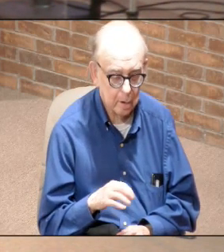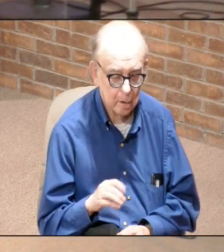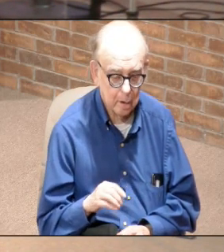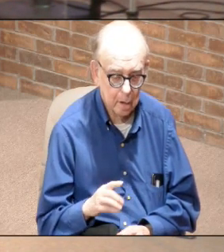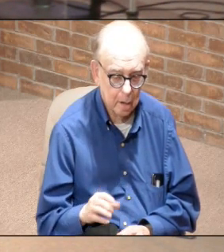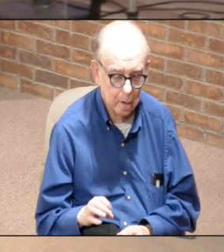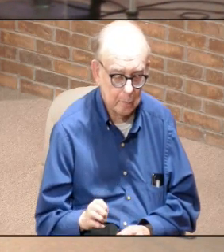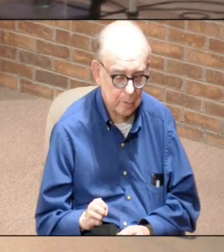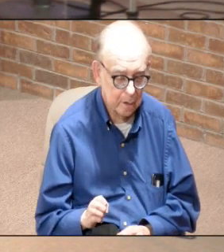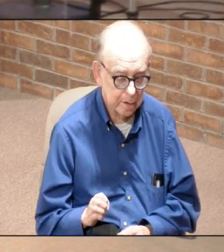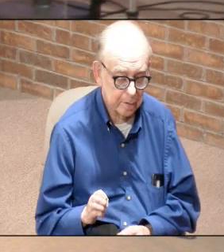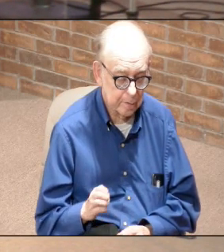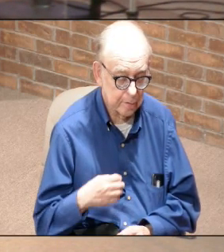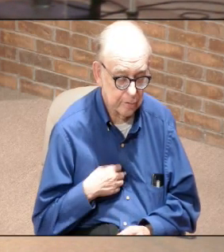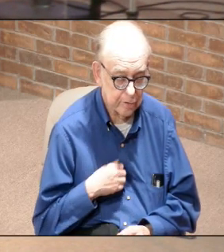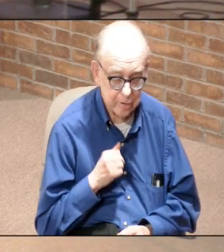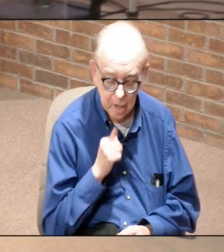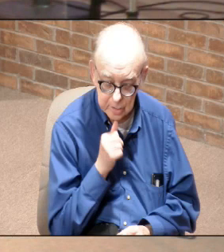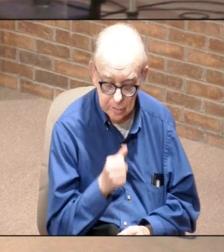Not too bright.